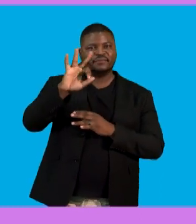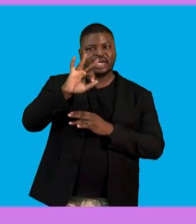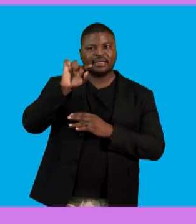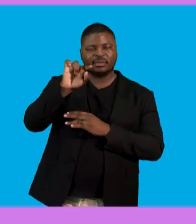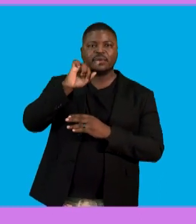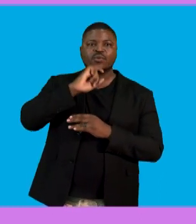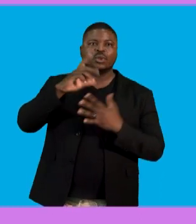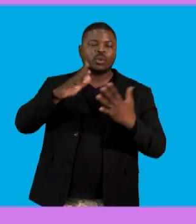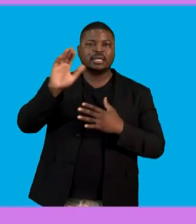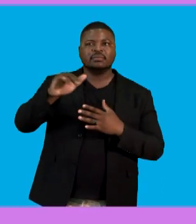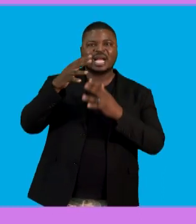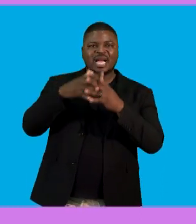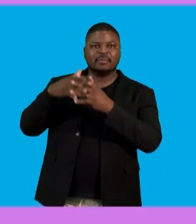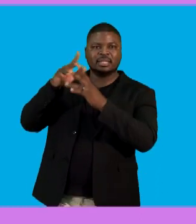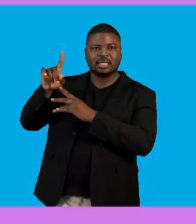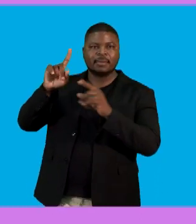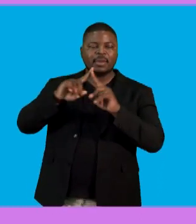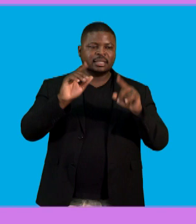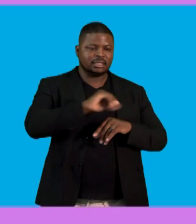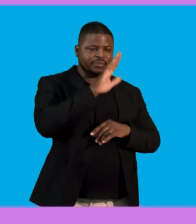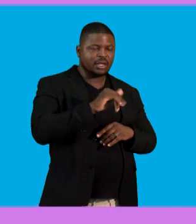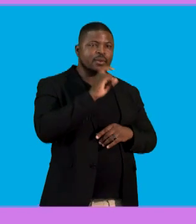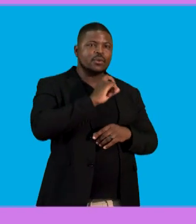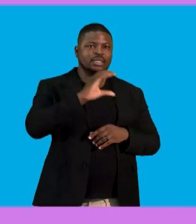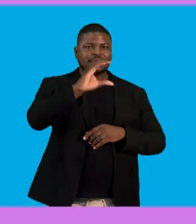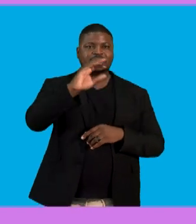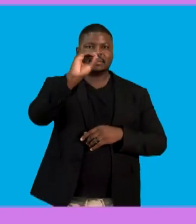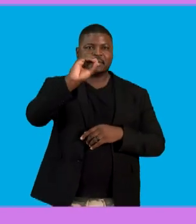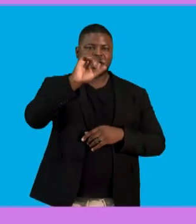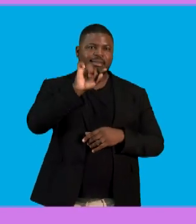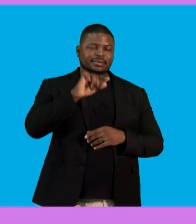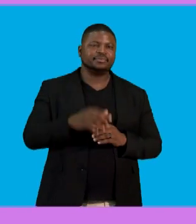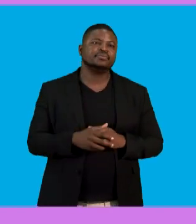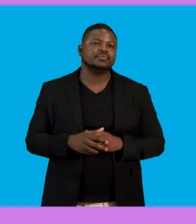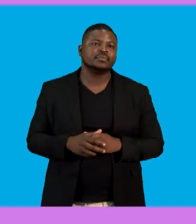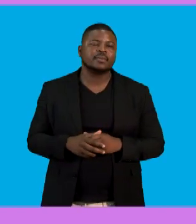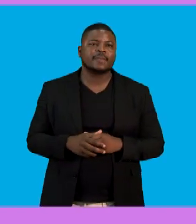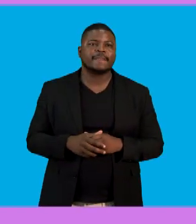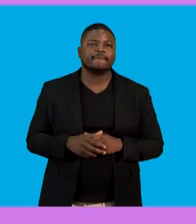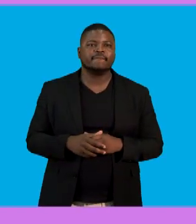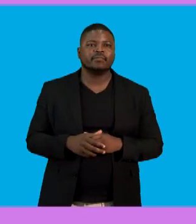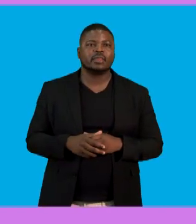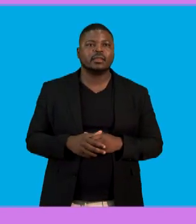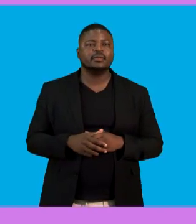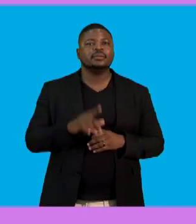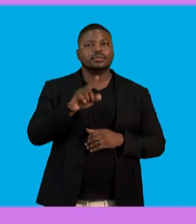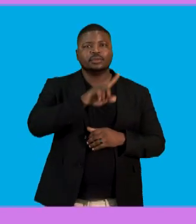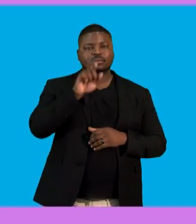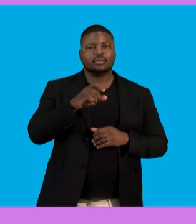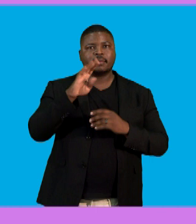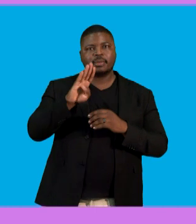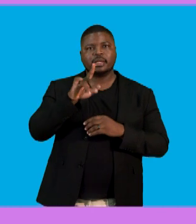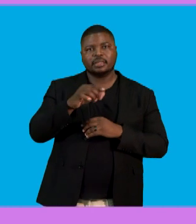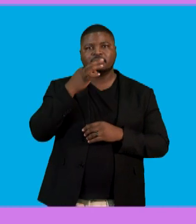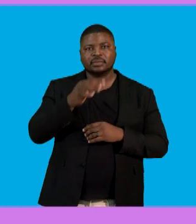States, because in South Africa we are using degrees Celsius. Question B says, if the cake